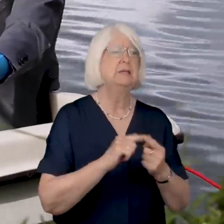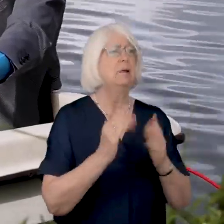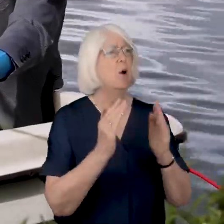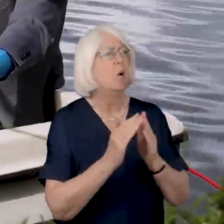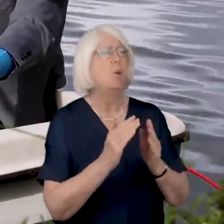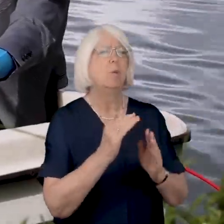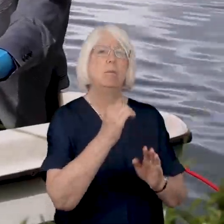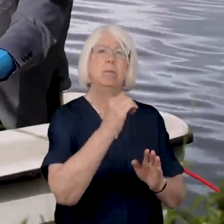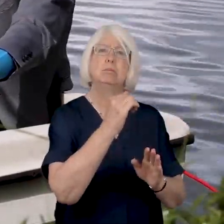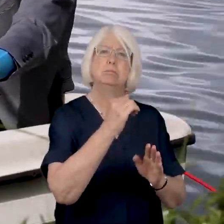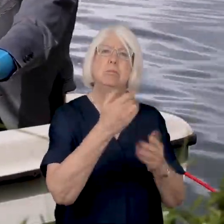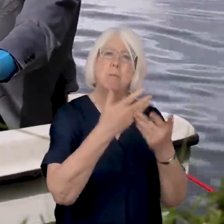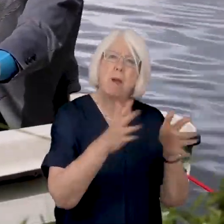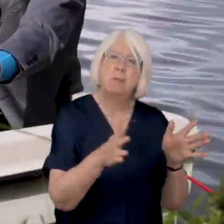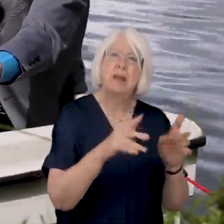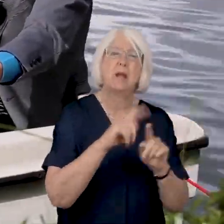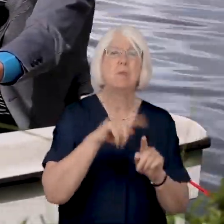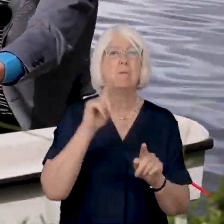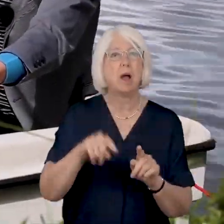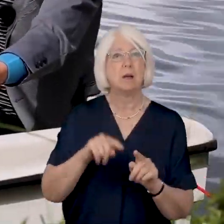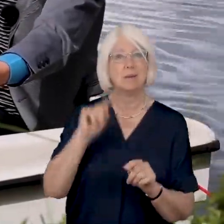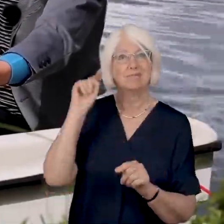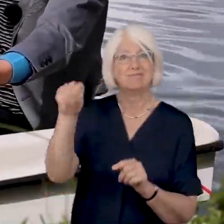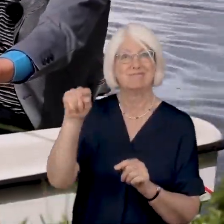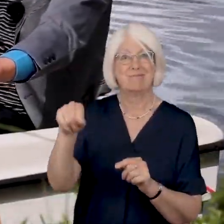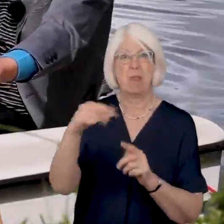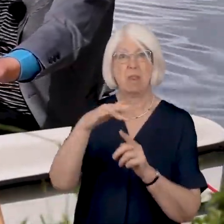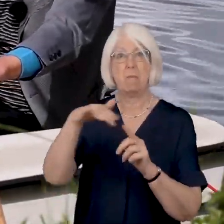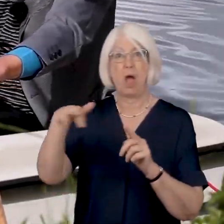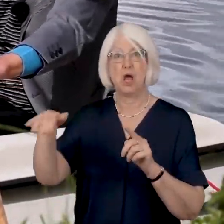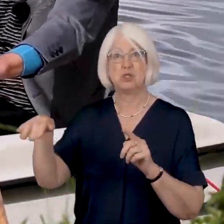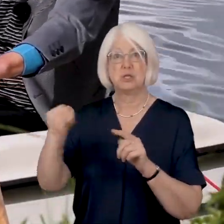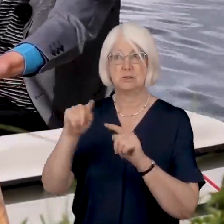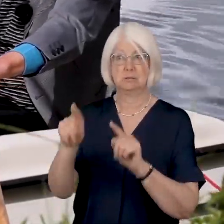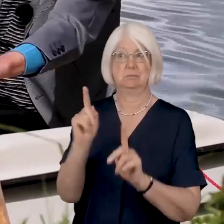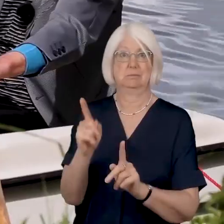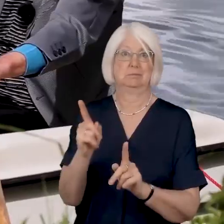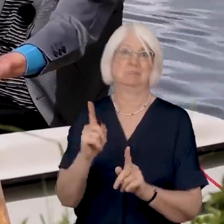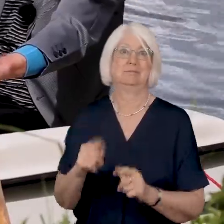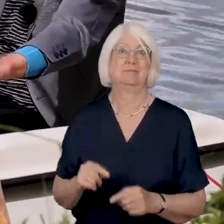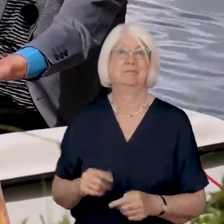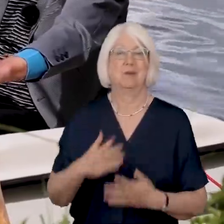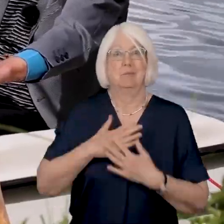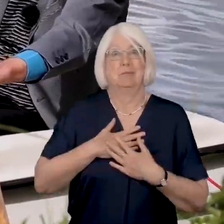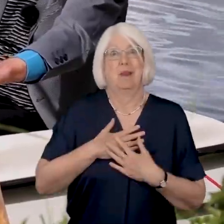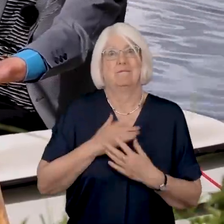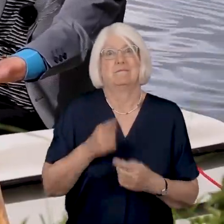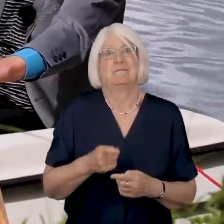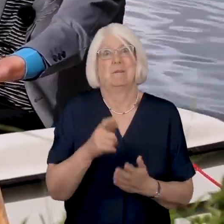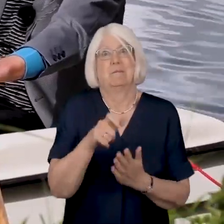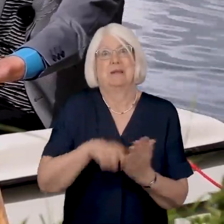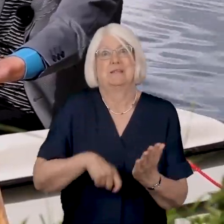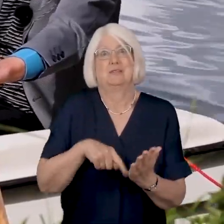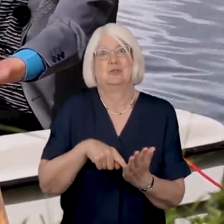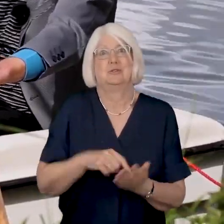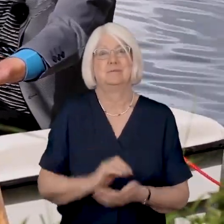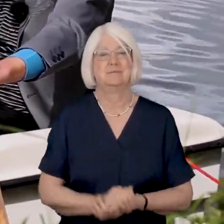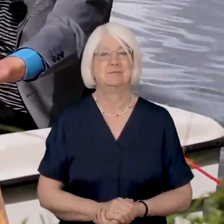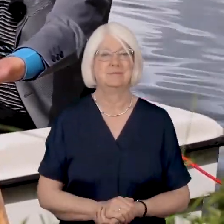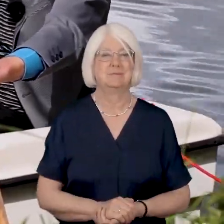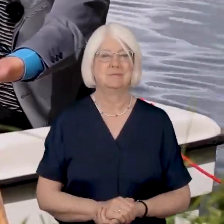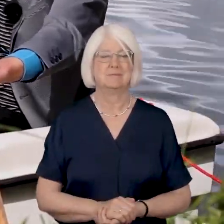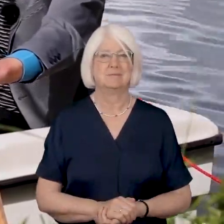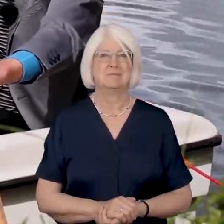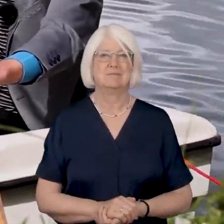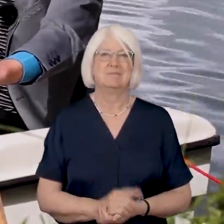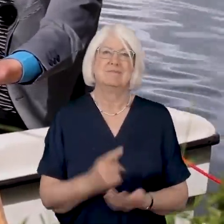but actually the edges, the margins, the other side of the lake. So that's why I really love that passage. I